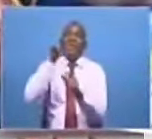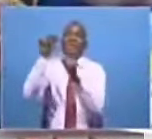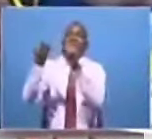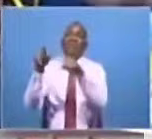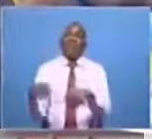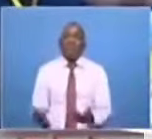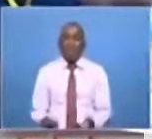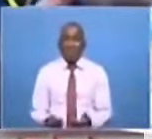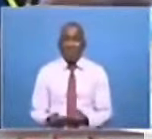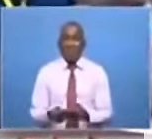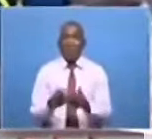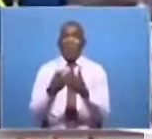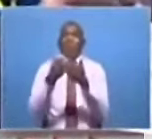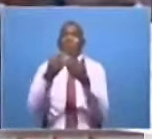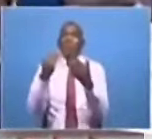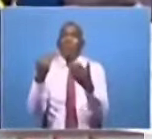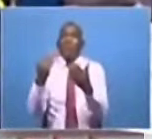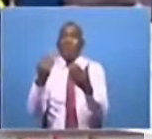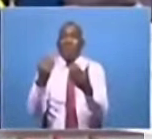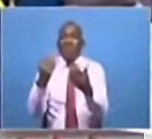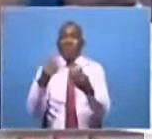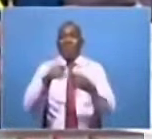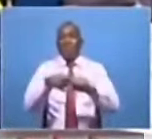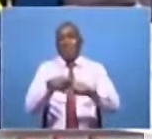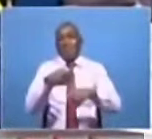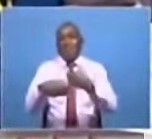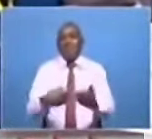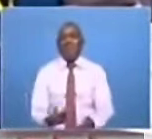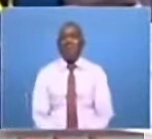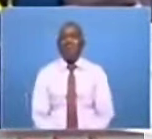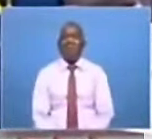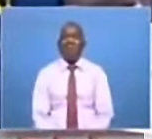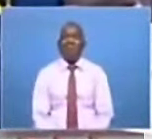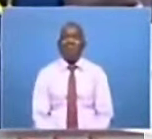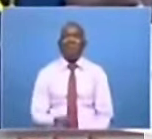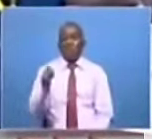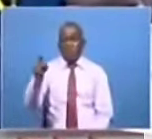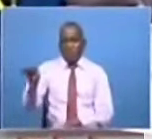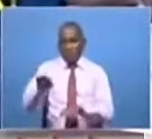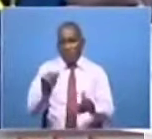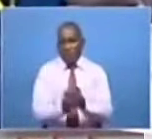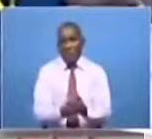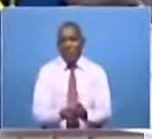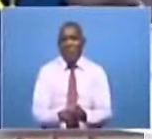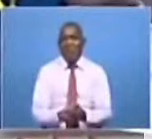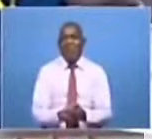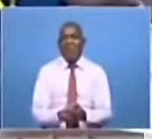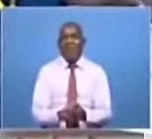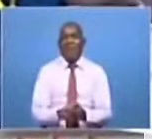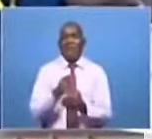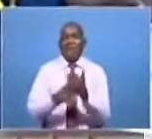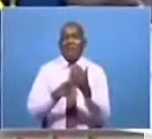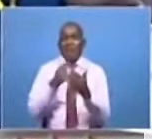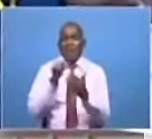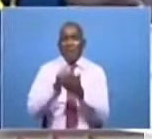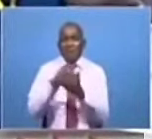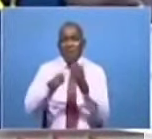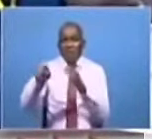cross-examination before we address those matters? And indeed, that is precisely what we